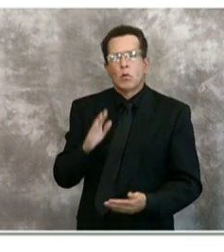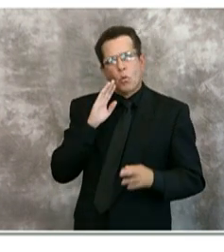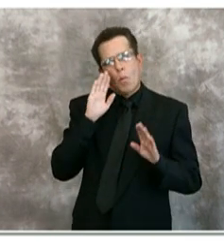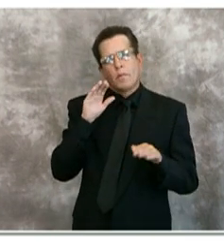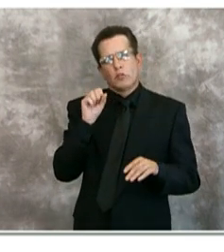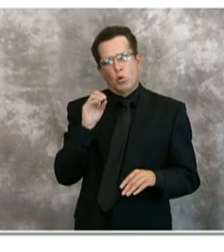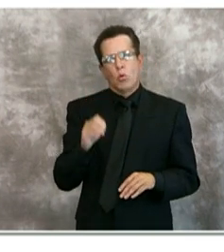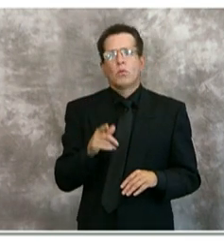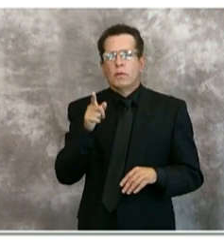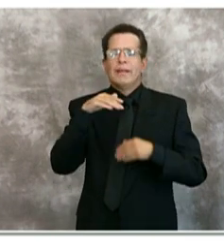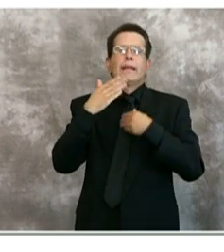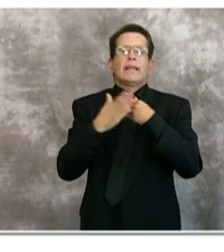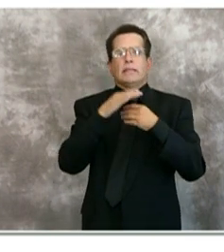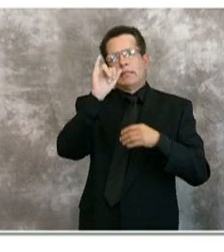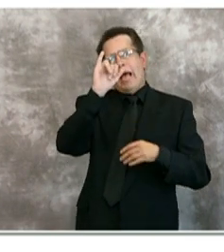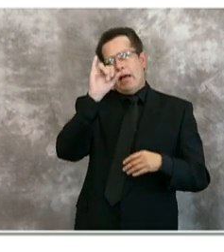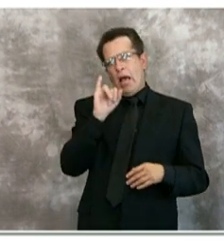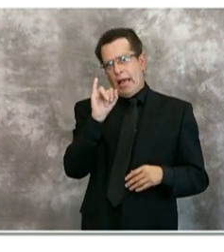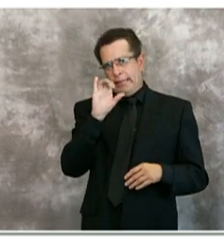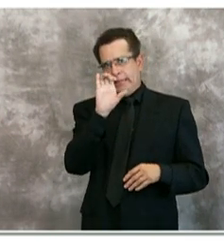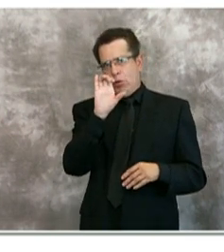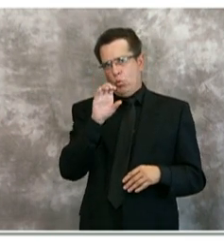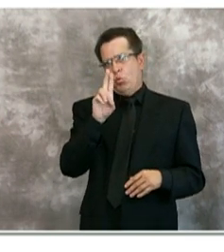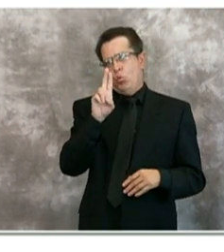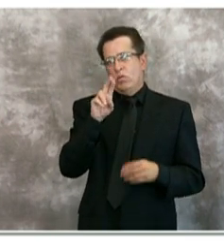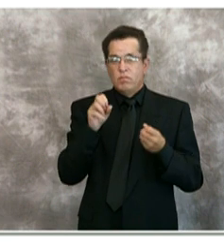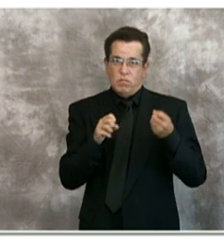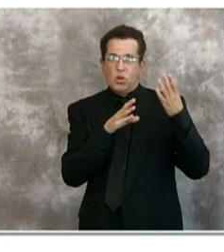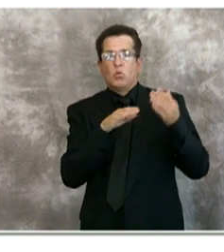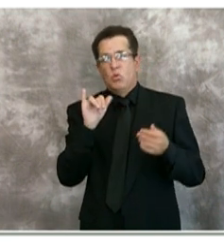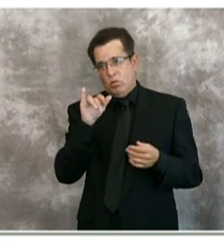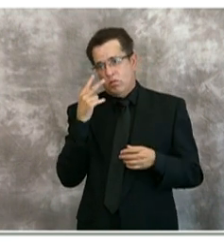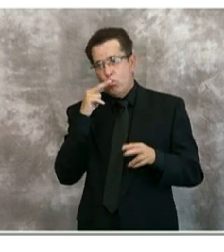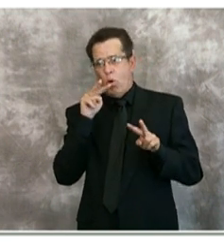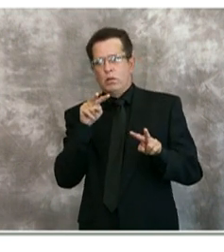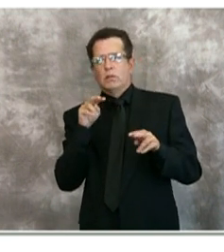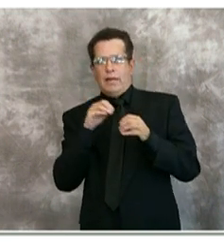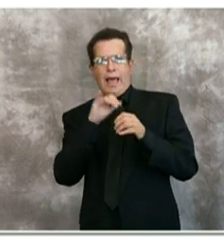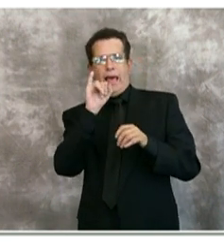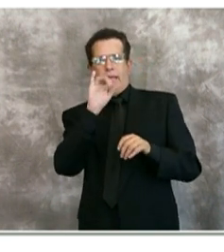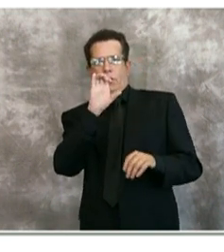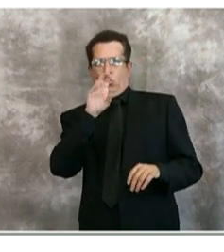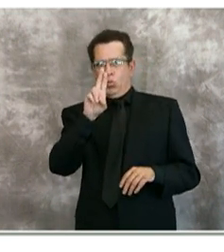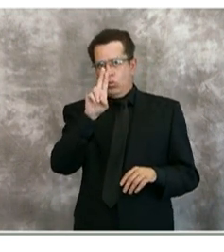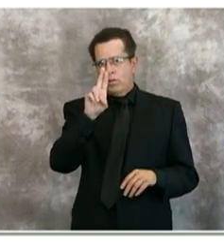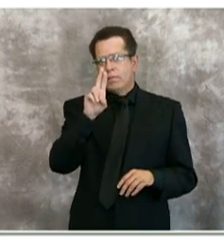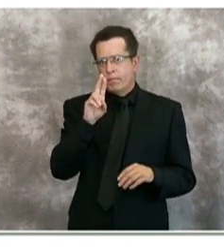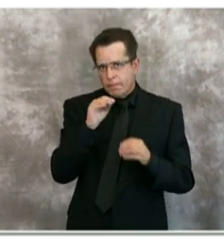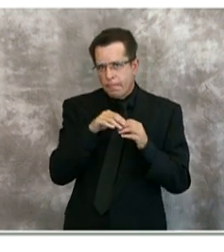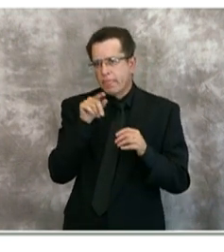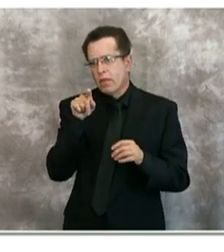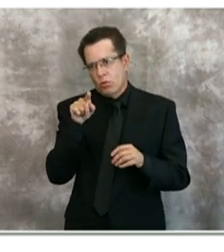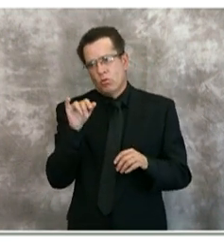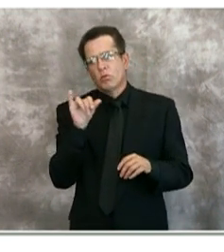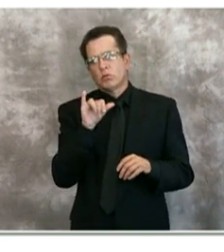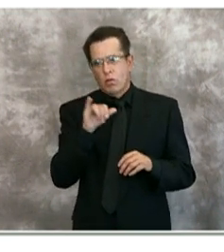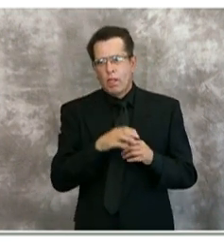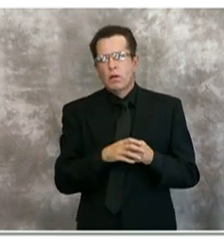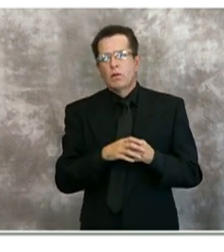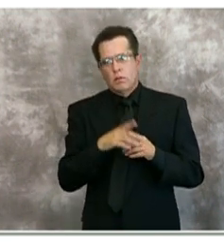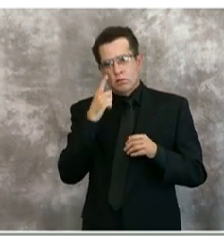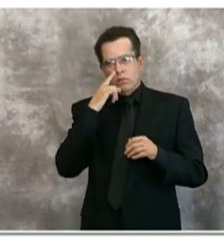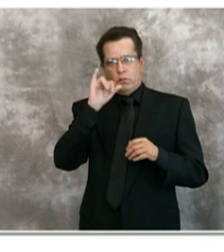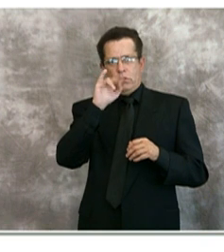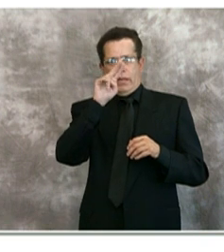This is ICUs, which are a subset of hospitalizations. And as you can see